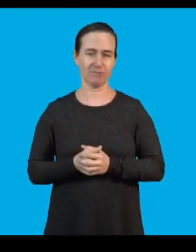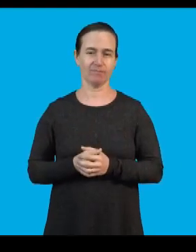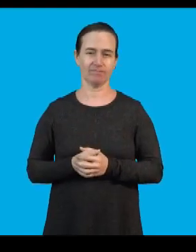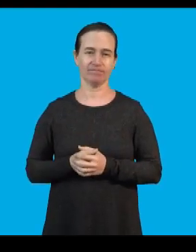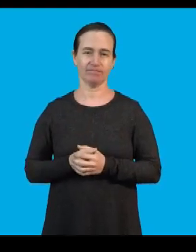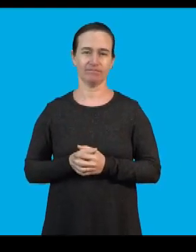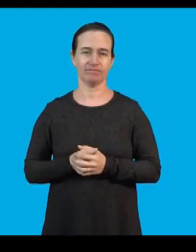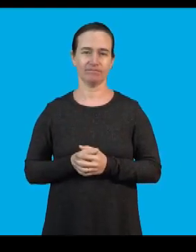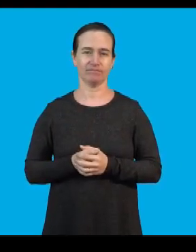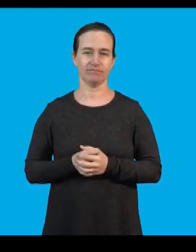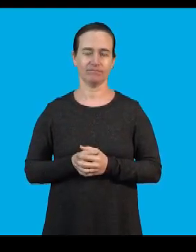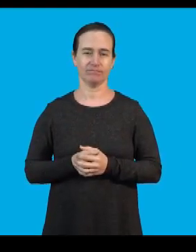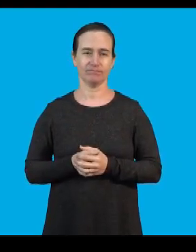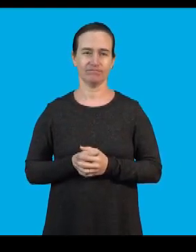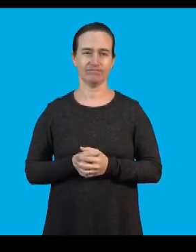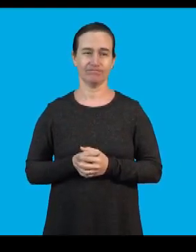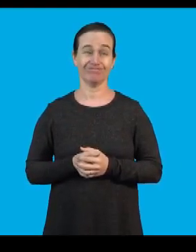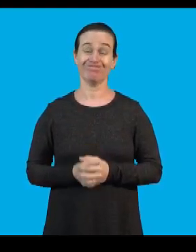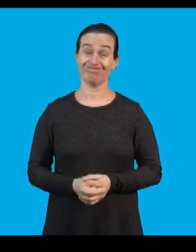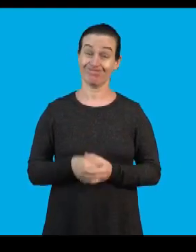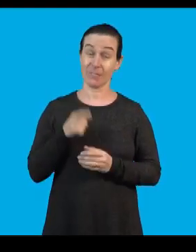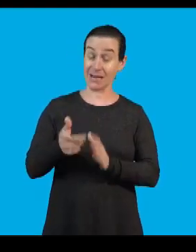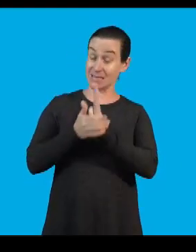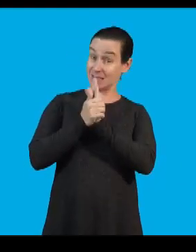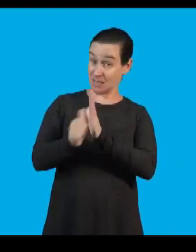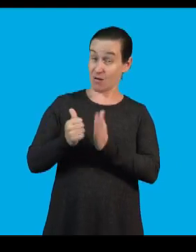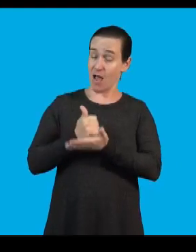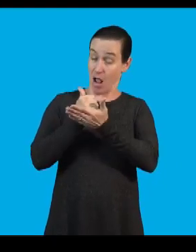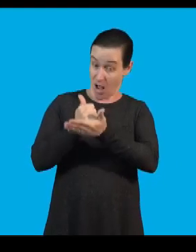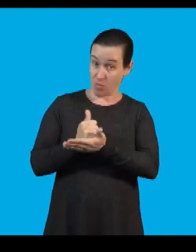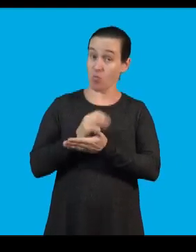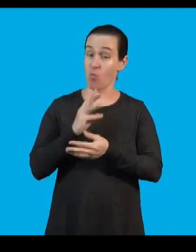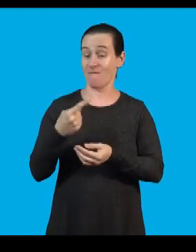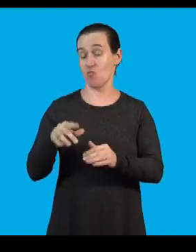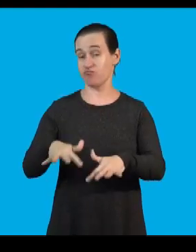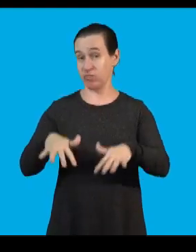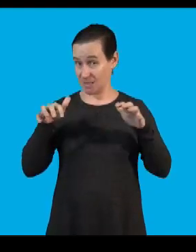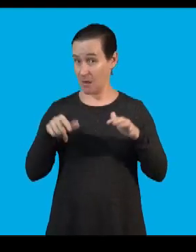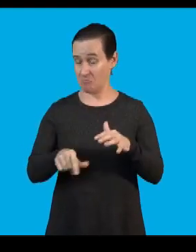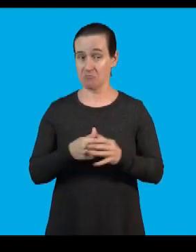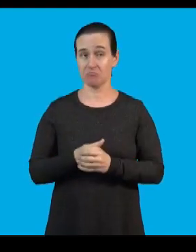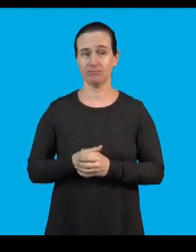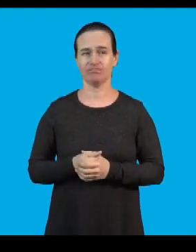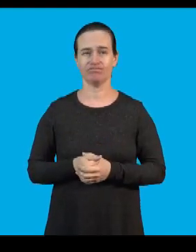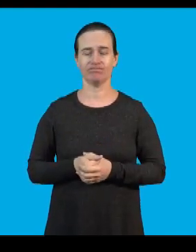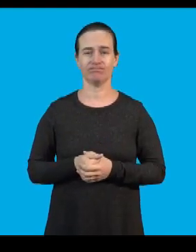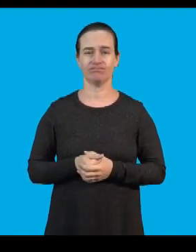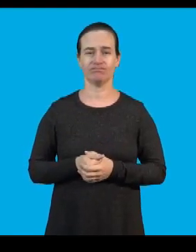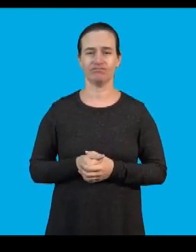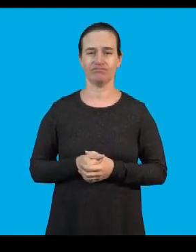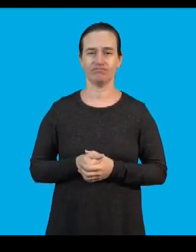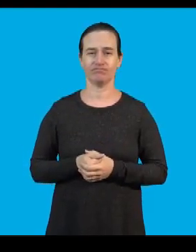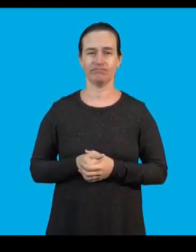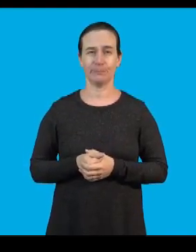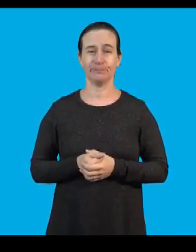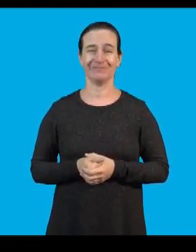So when looking at the competencies that you needed for the examination, okay?